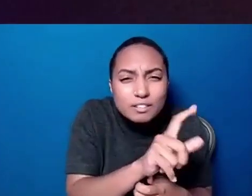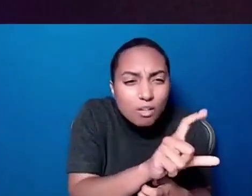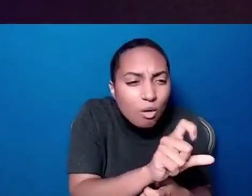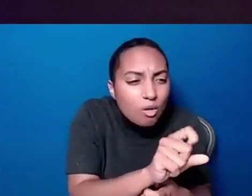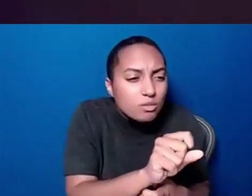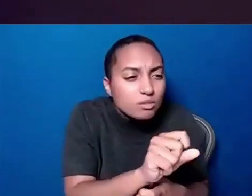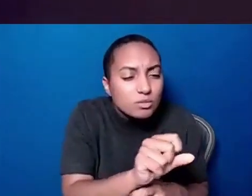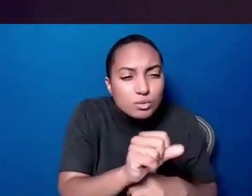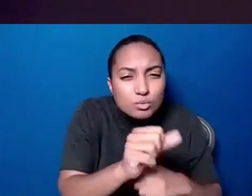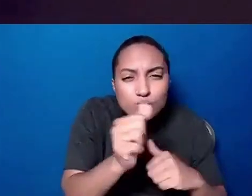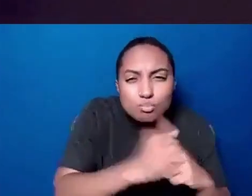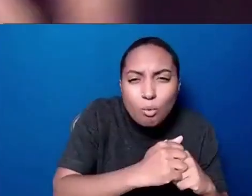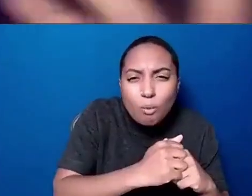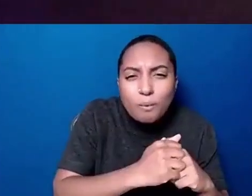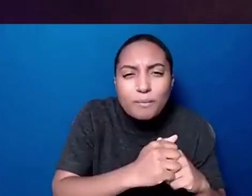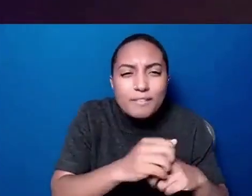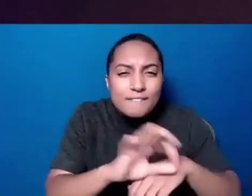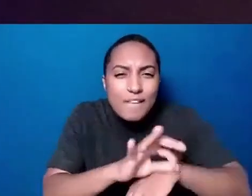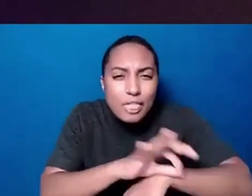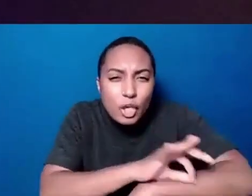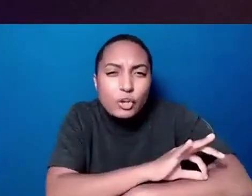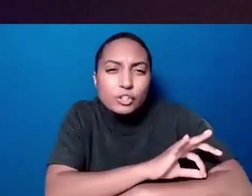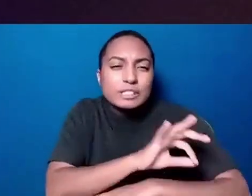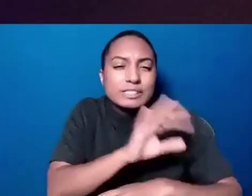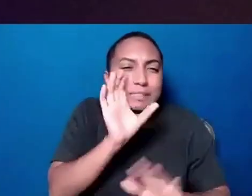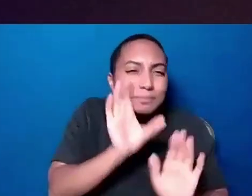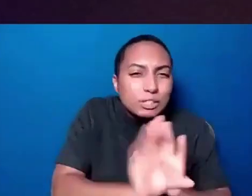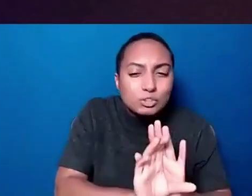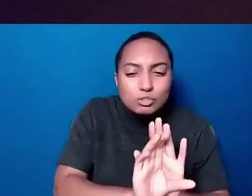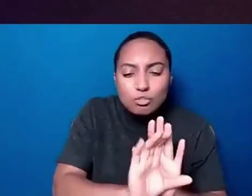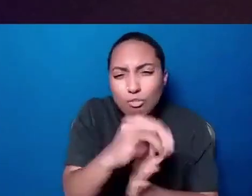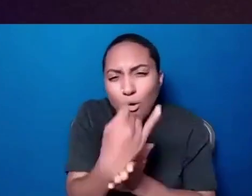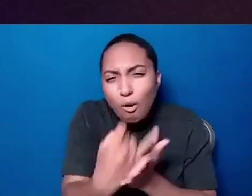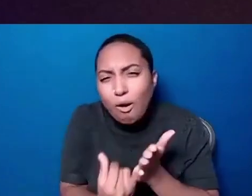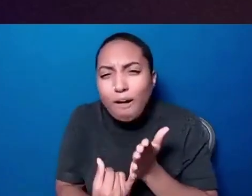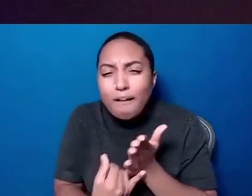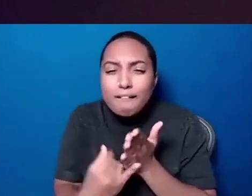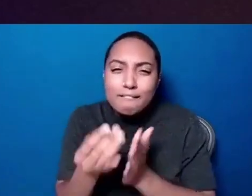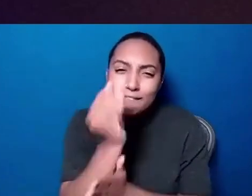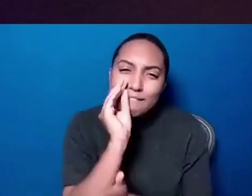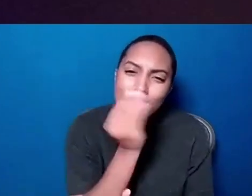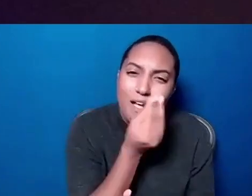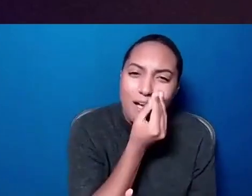feathers, pictures, art, flowers, fresh water.